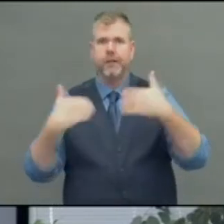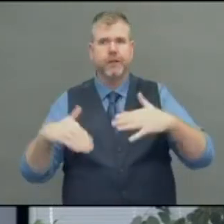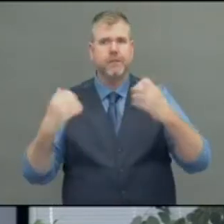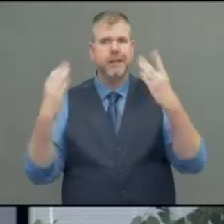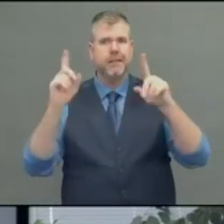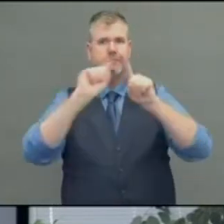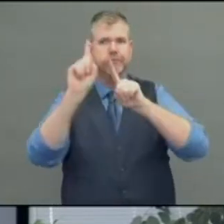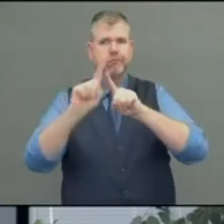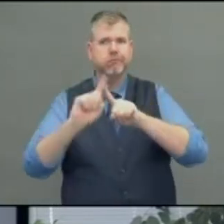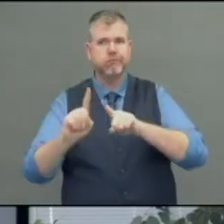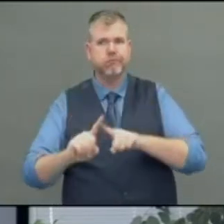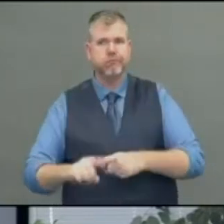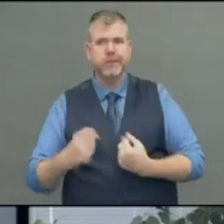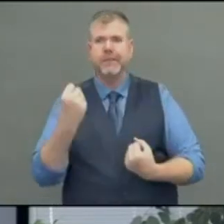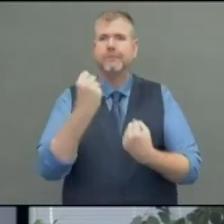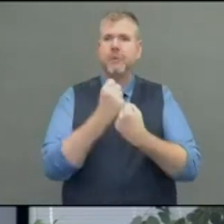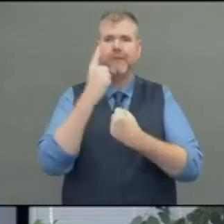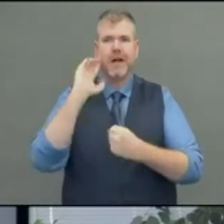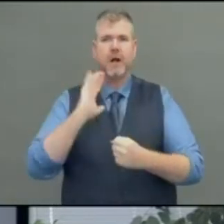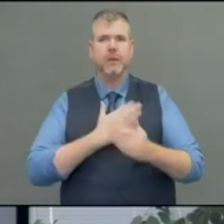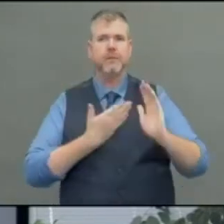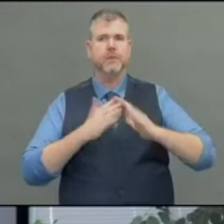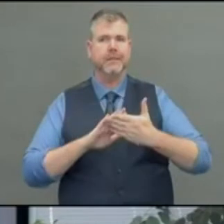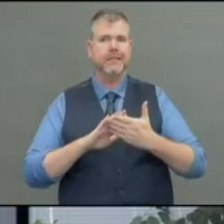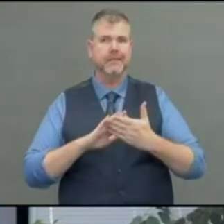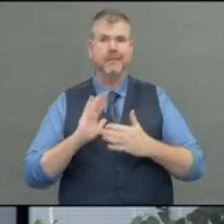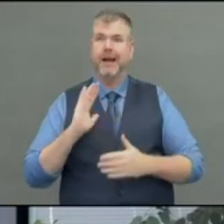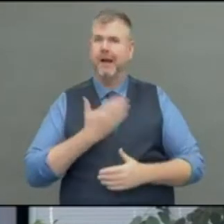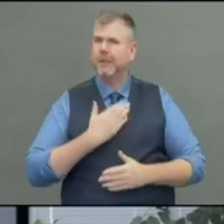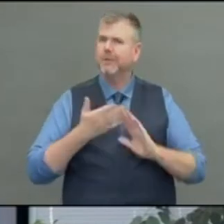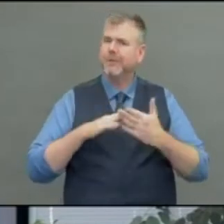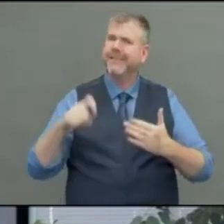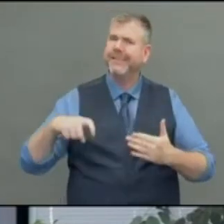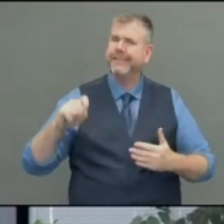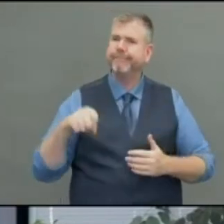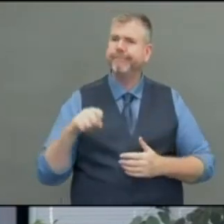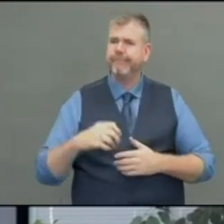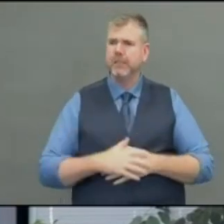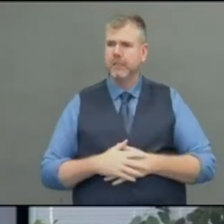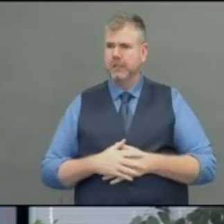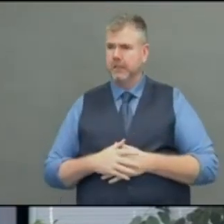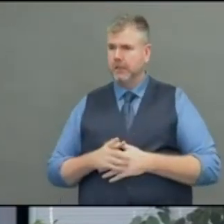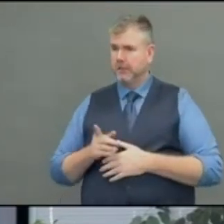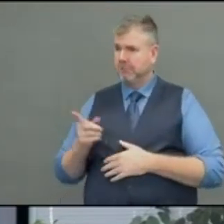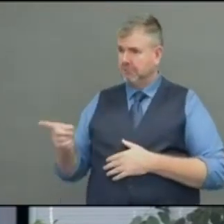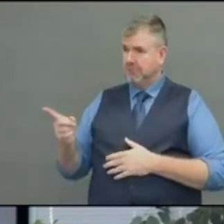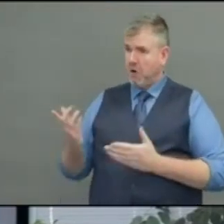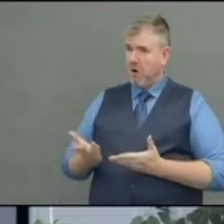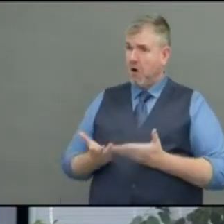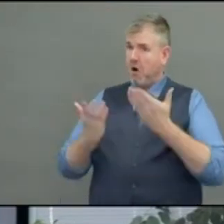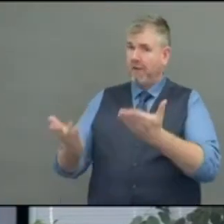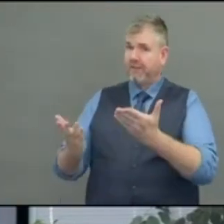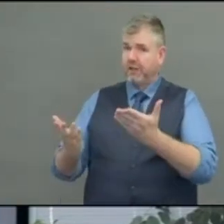for that. Our community truly needs them. And now, do you offer all these services in other languages?